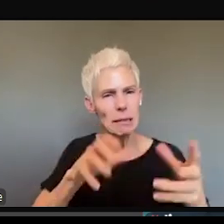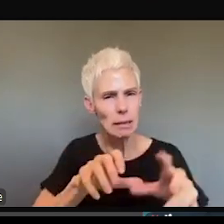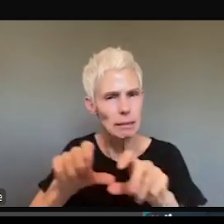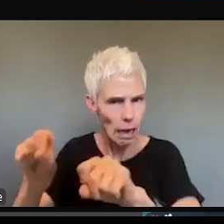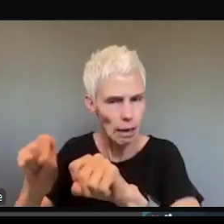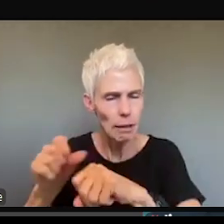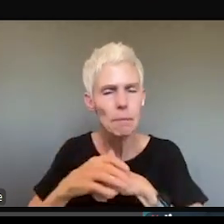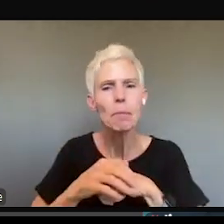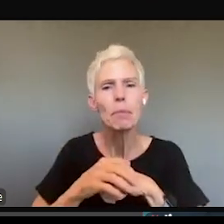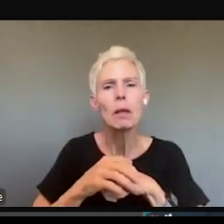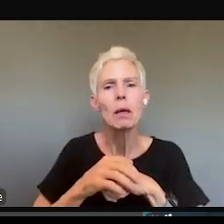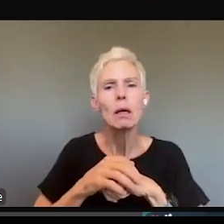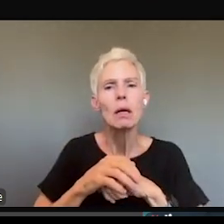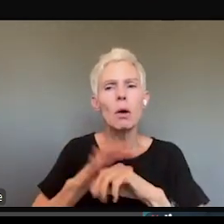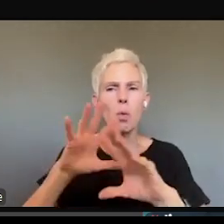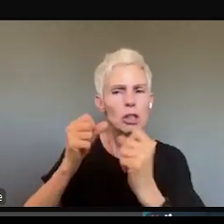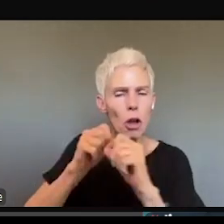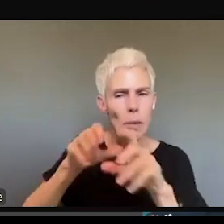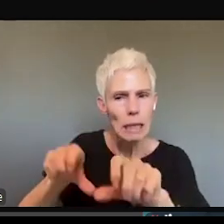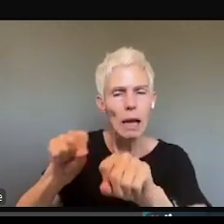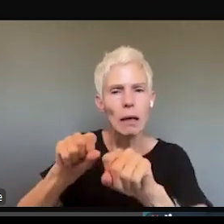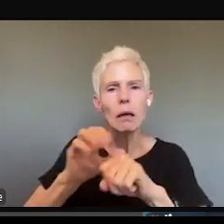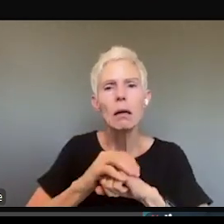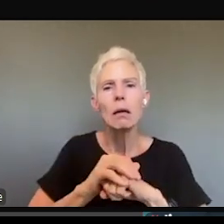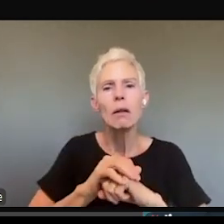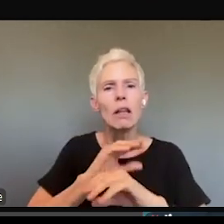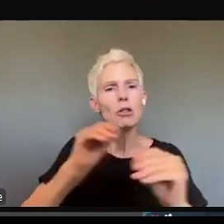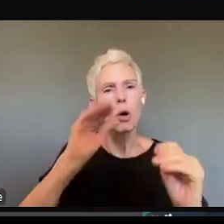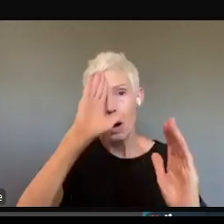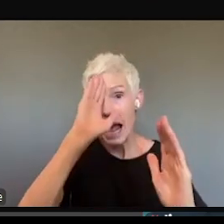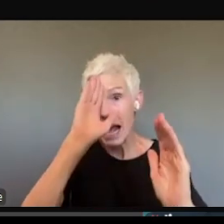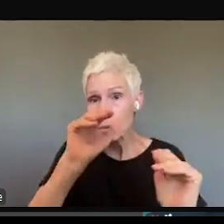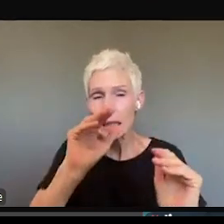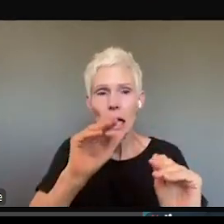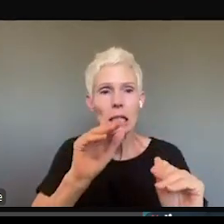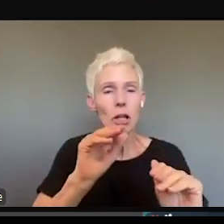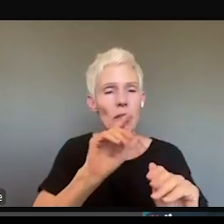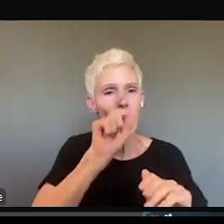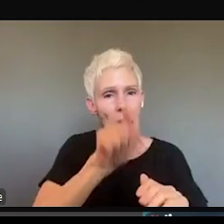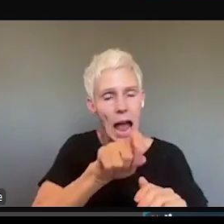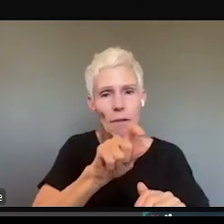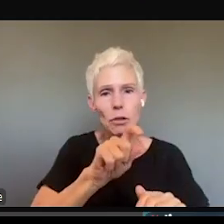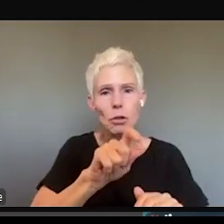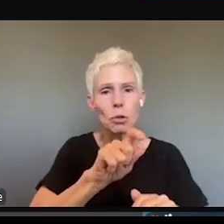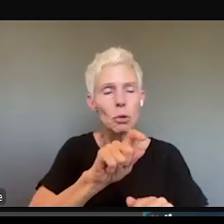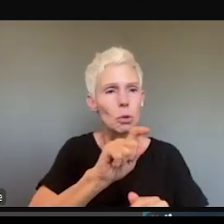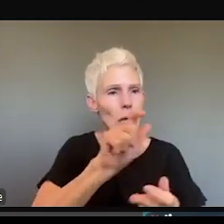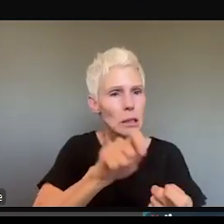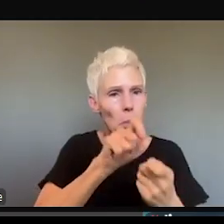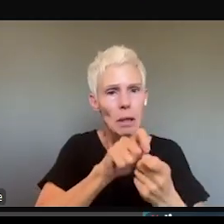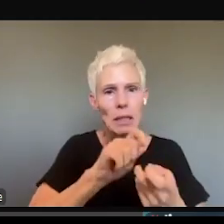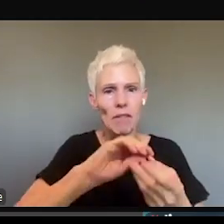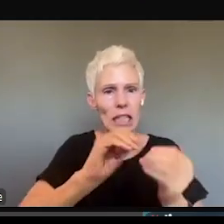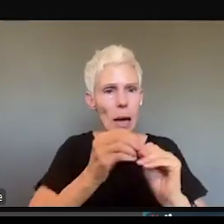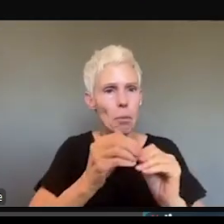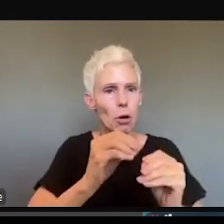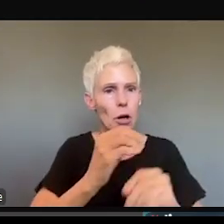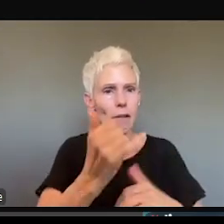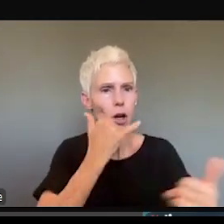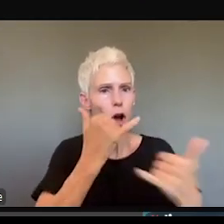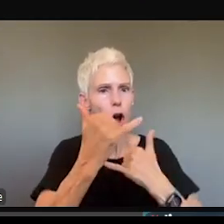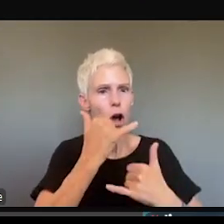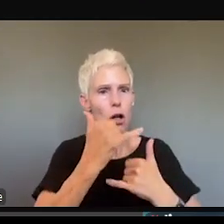We don't have expectations for a certain number of calls that they have to, do in a day.